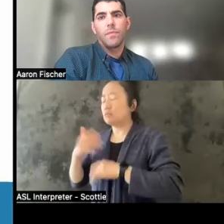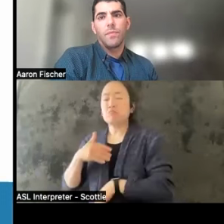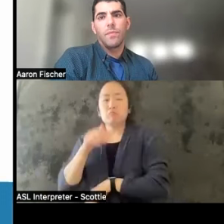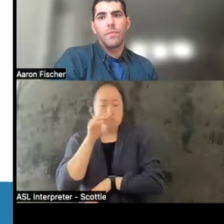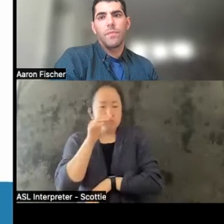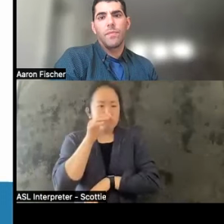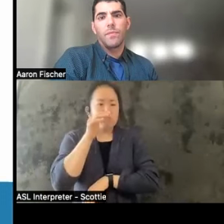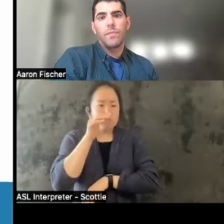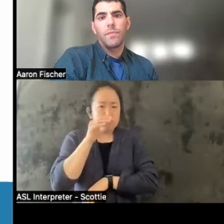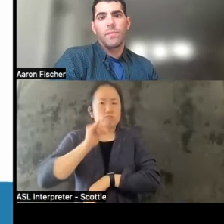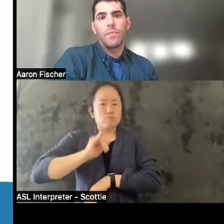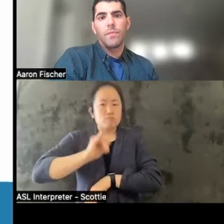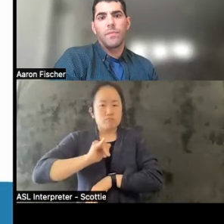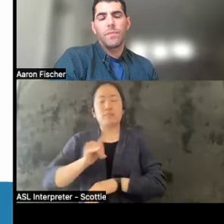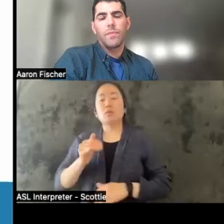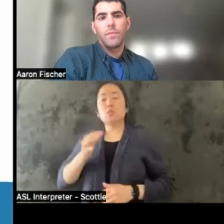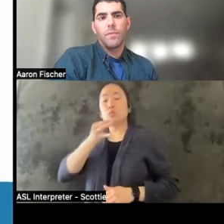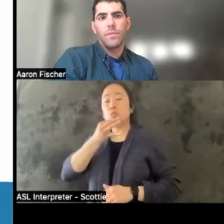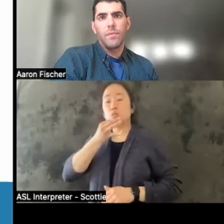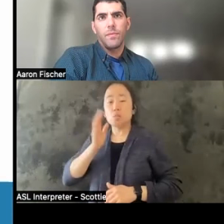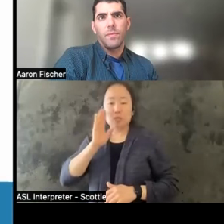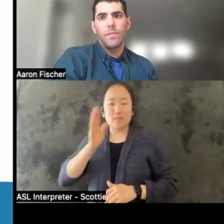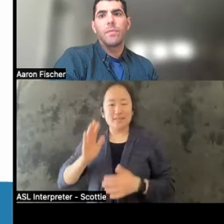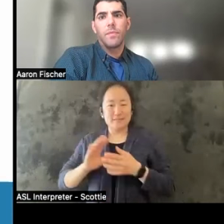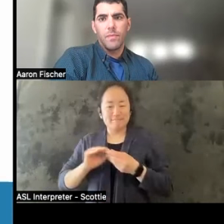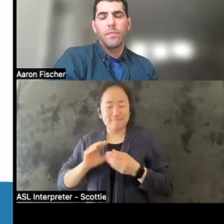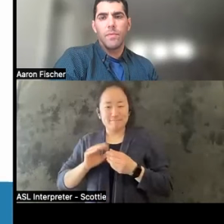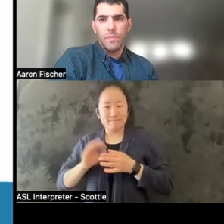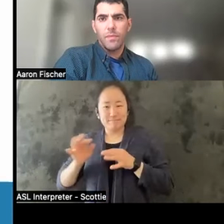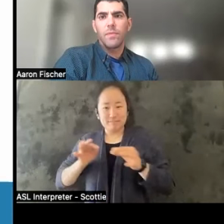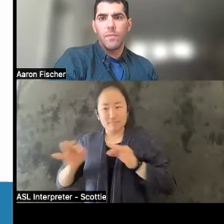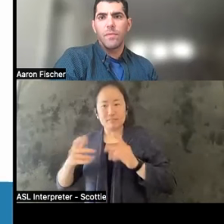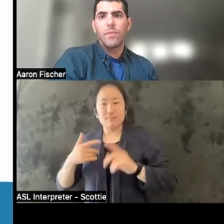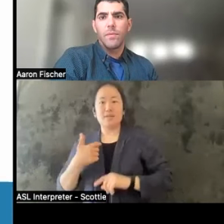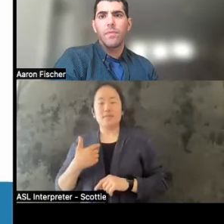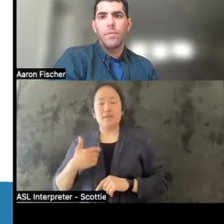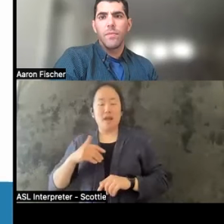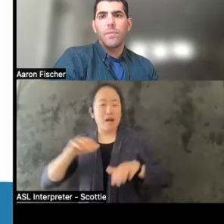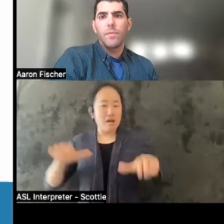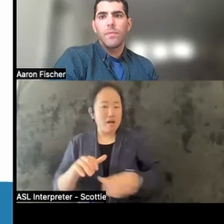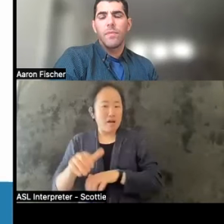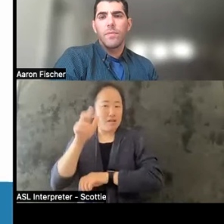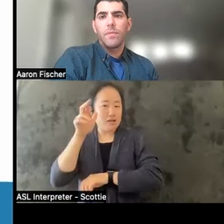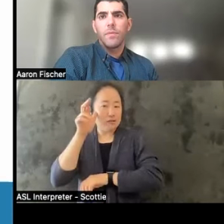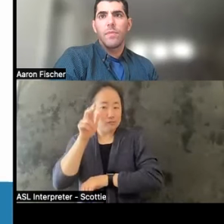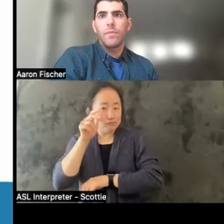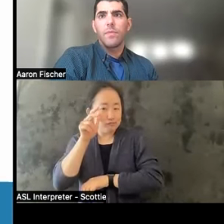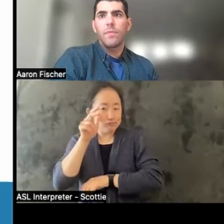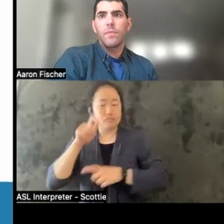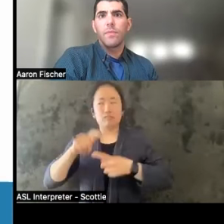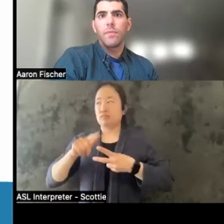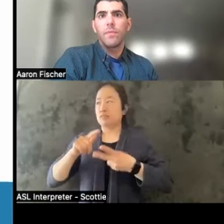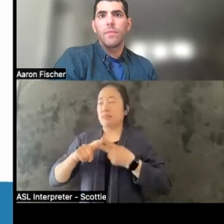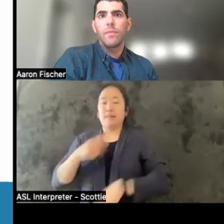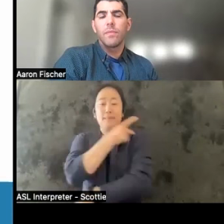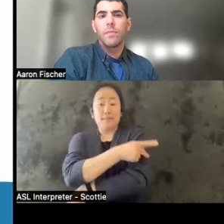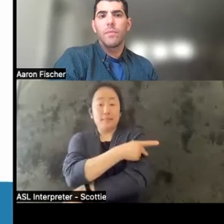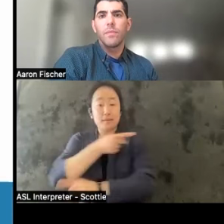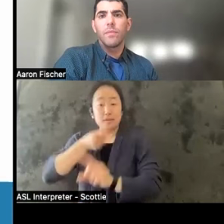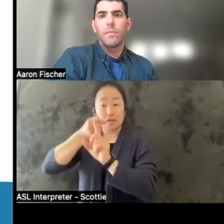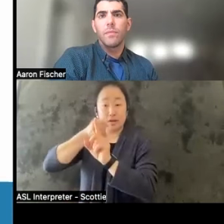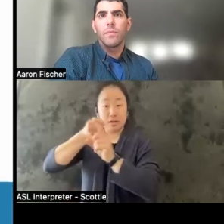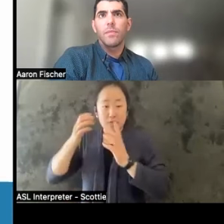as I'm going to talk about shortly, being a real active listener and patient advocate are two things that several different roles